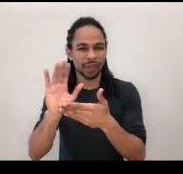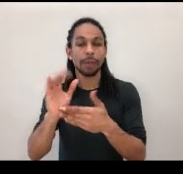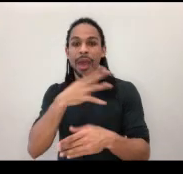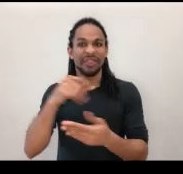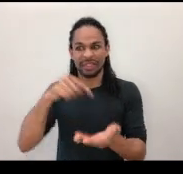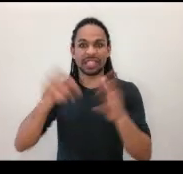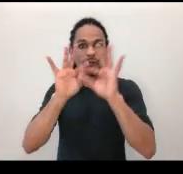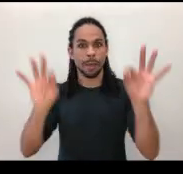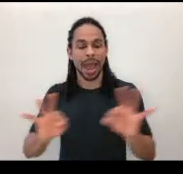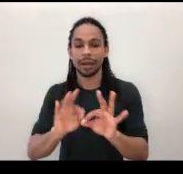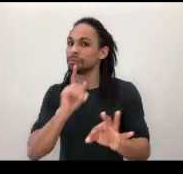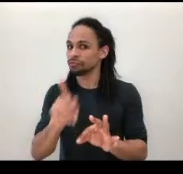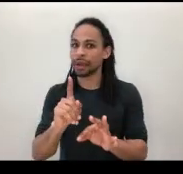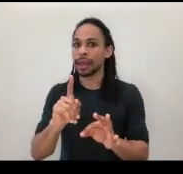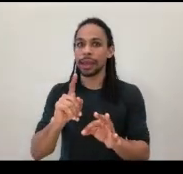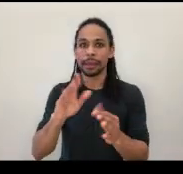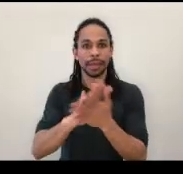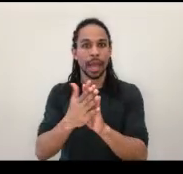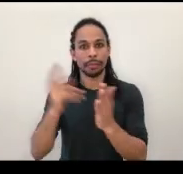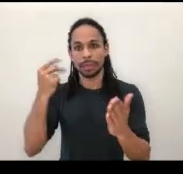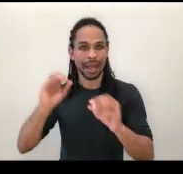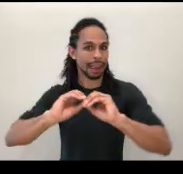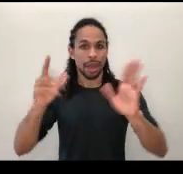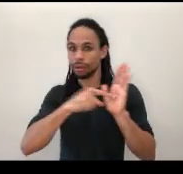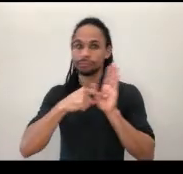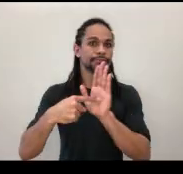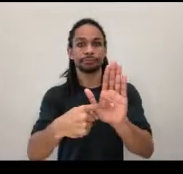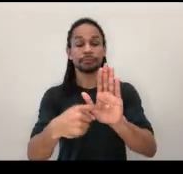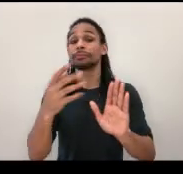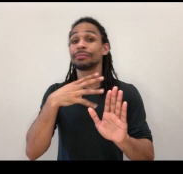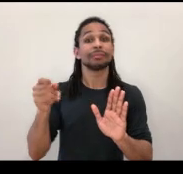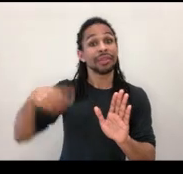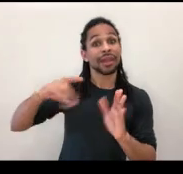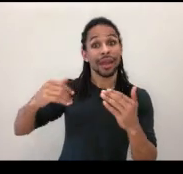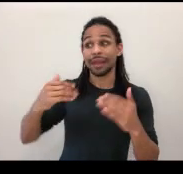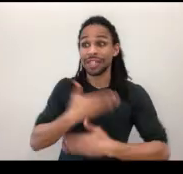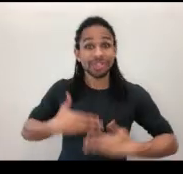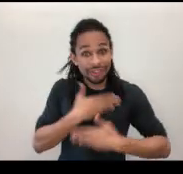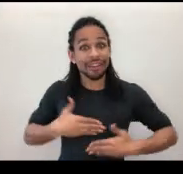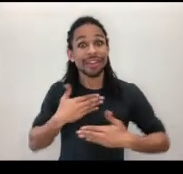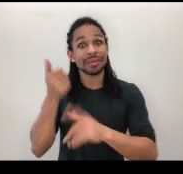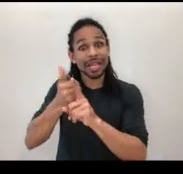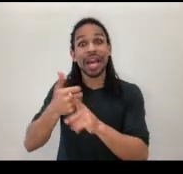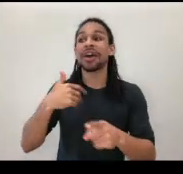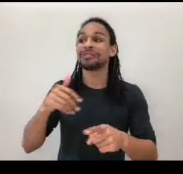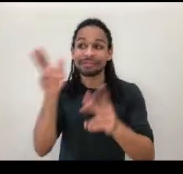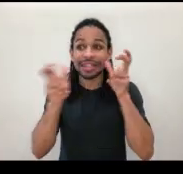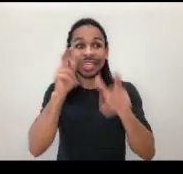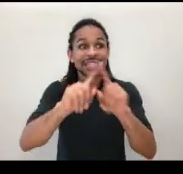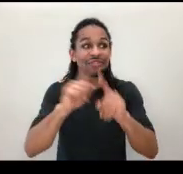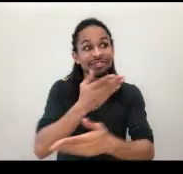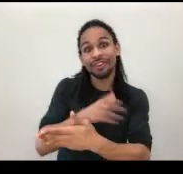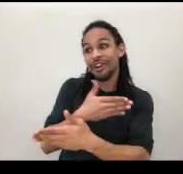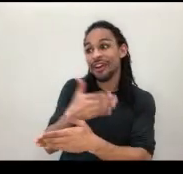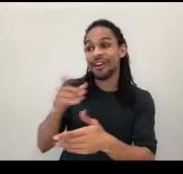this format, like it just really came through and people were like, they had a lot of fun, got to hear all these songs, and also like kind of